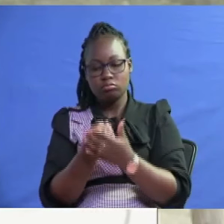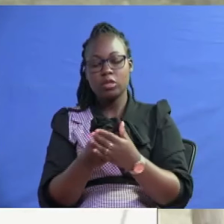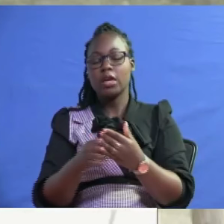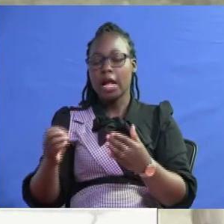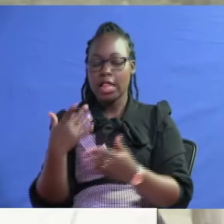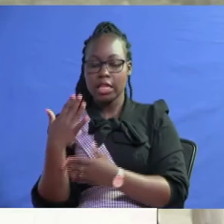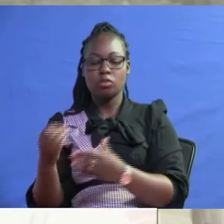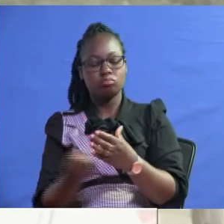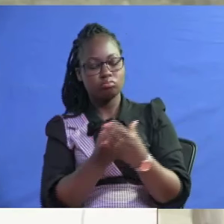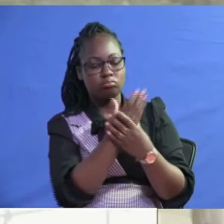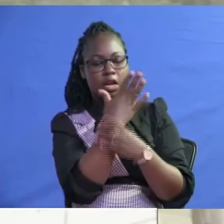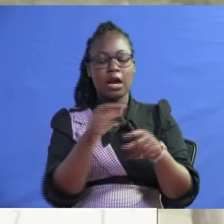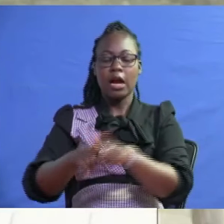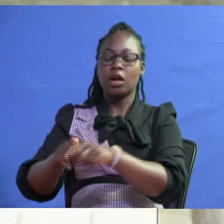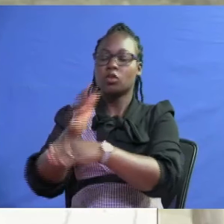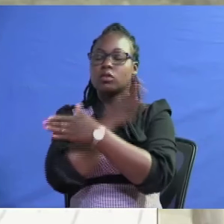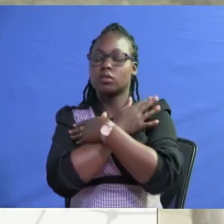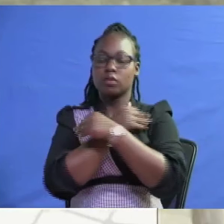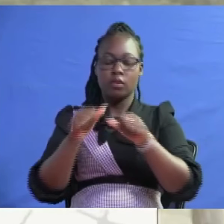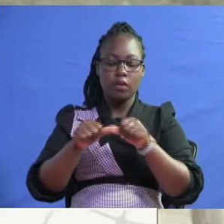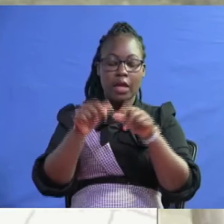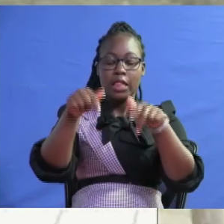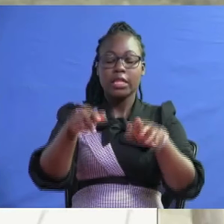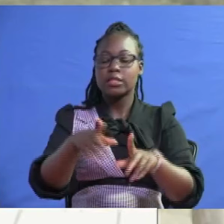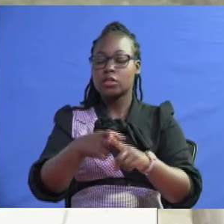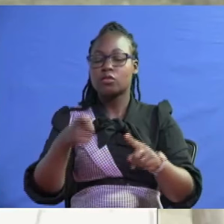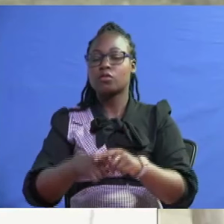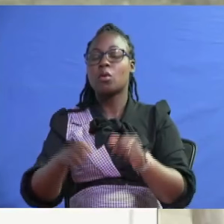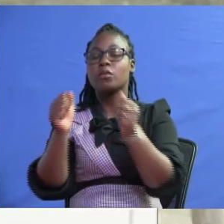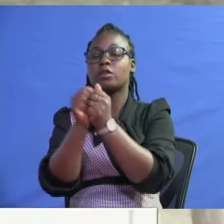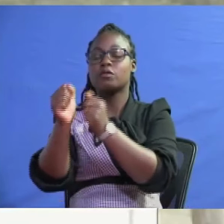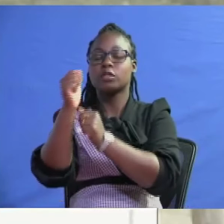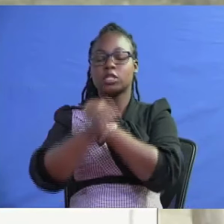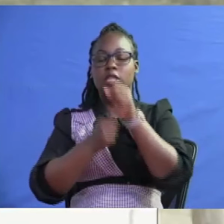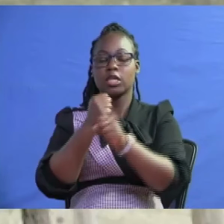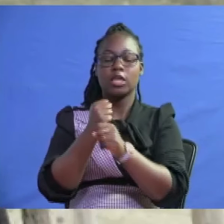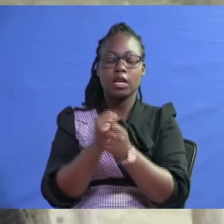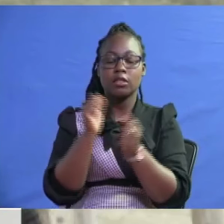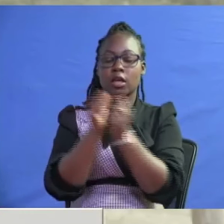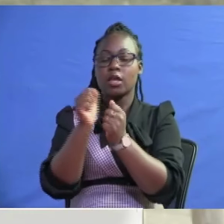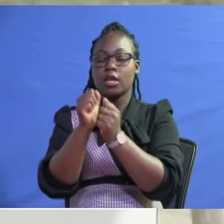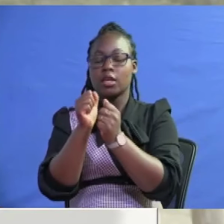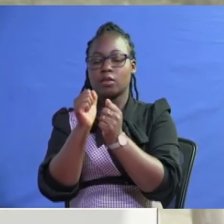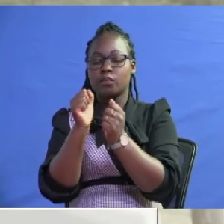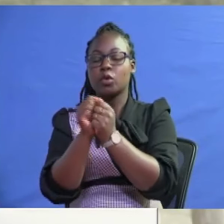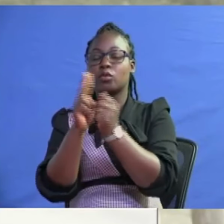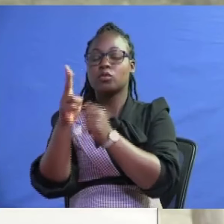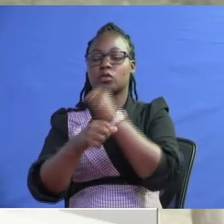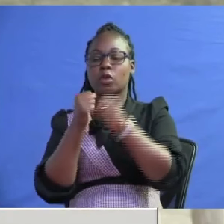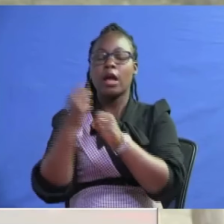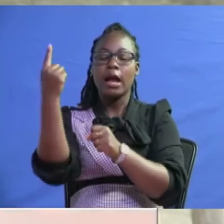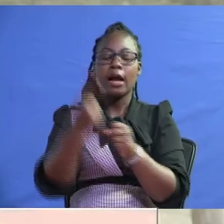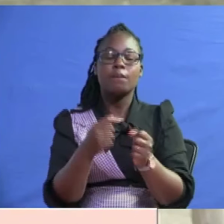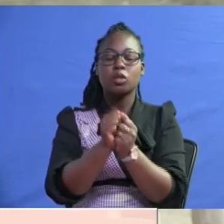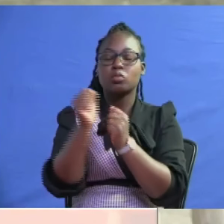sisi urafiki yetu inaendelea. Hii watoto ni kutoka miaka 15, miaka 12, kufikia miaka 5,